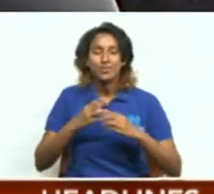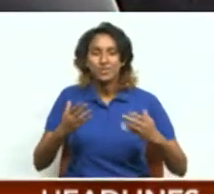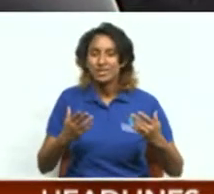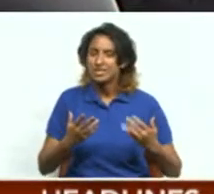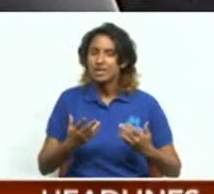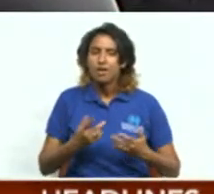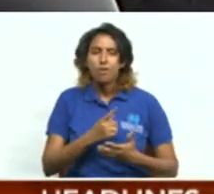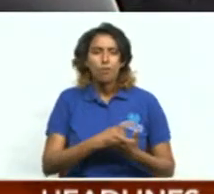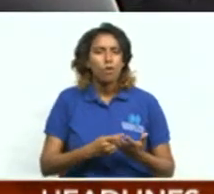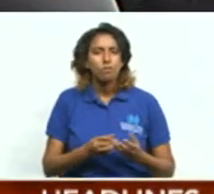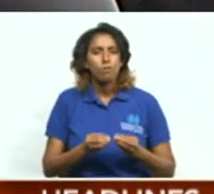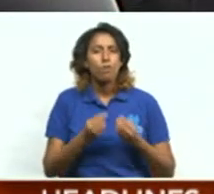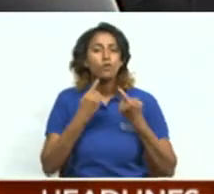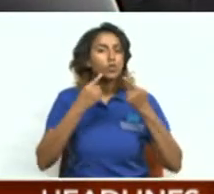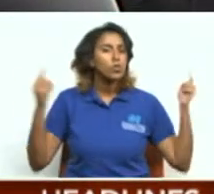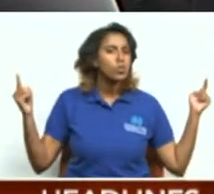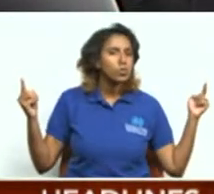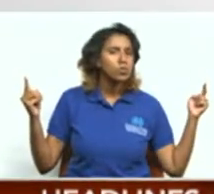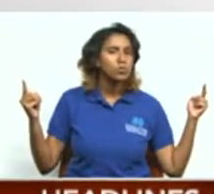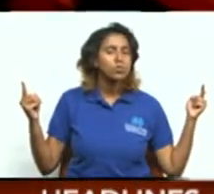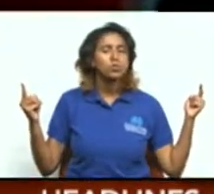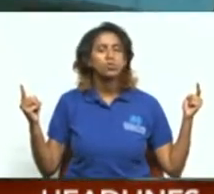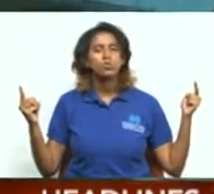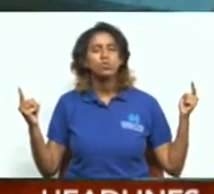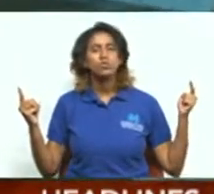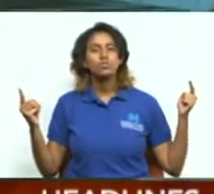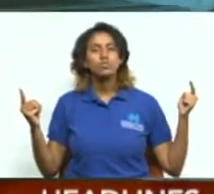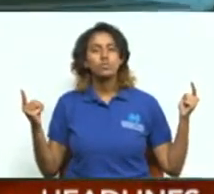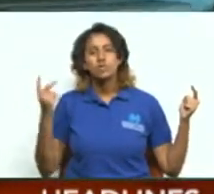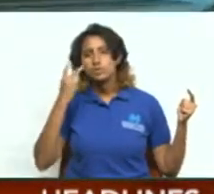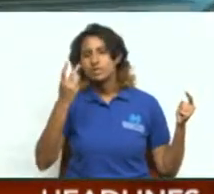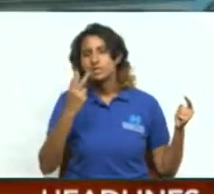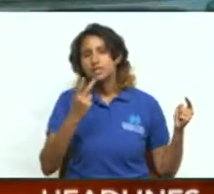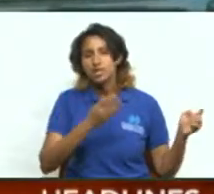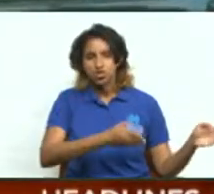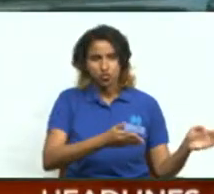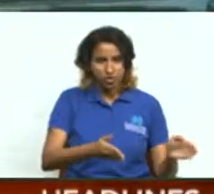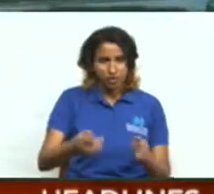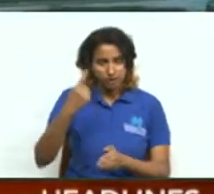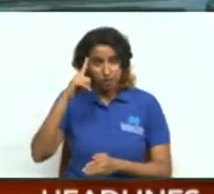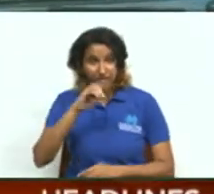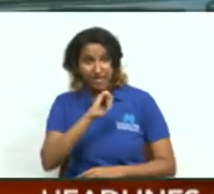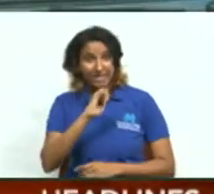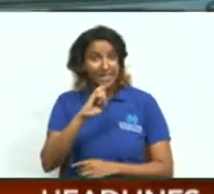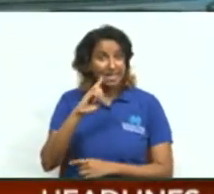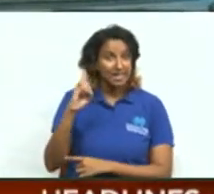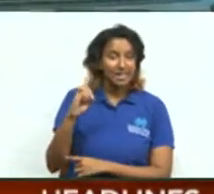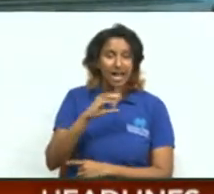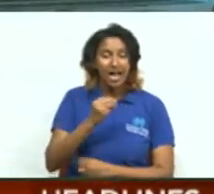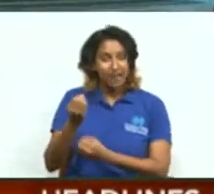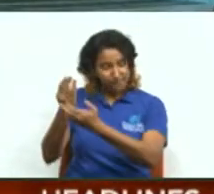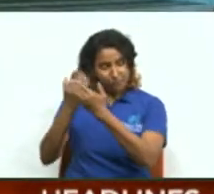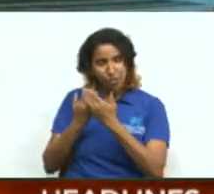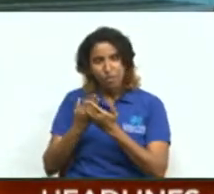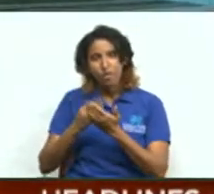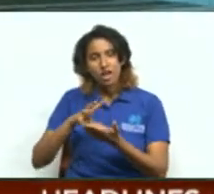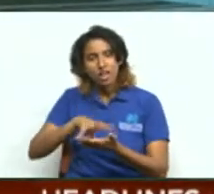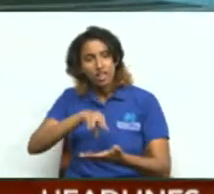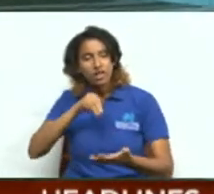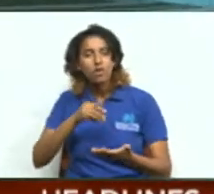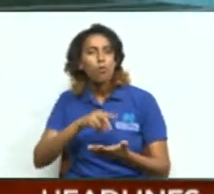what's still to come in the 7 p.m. news. We look at preparations for Eid and learn what the holy day means to